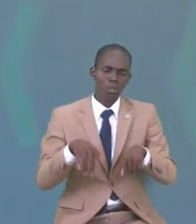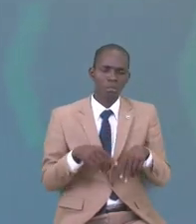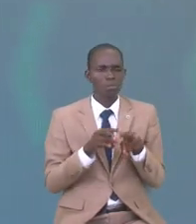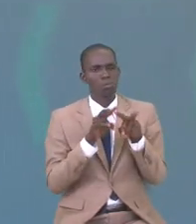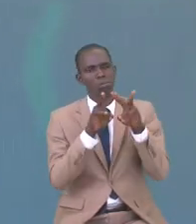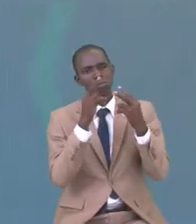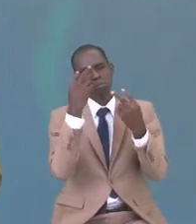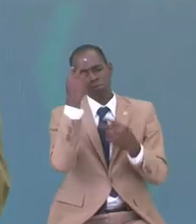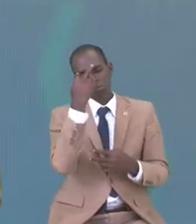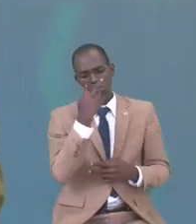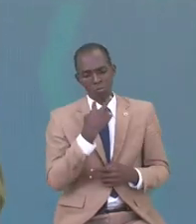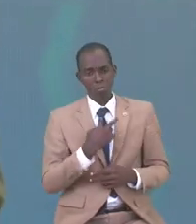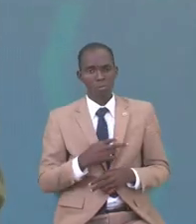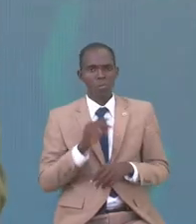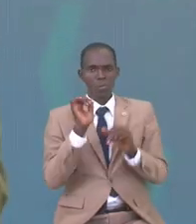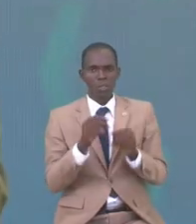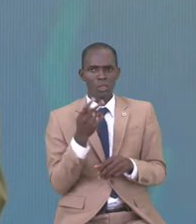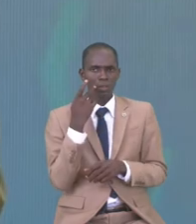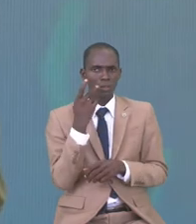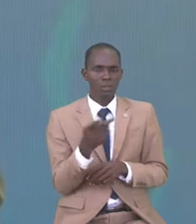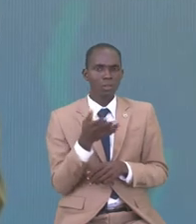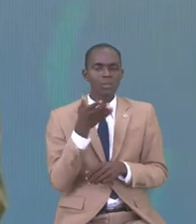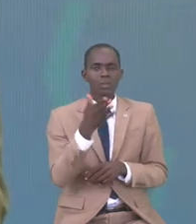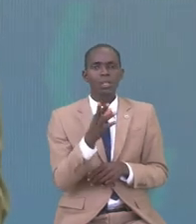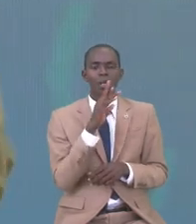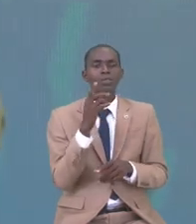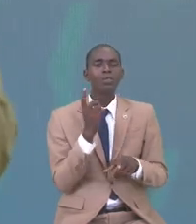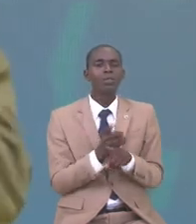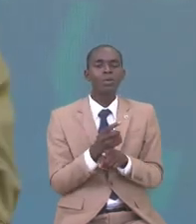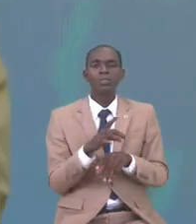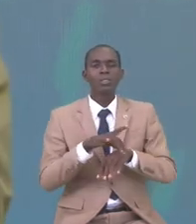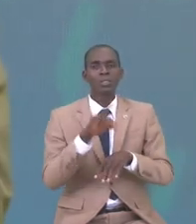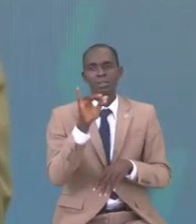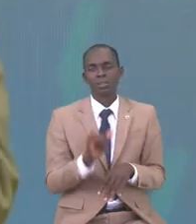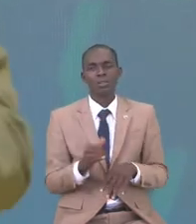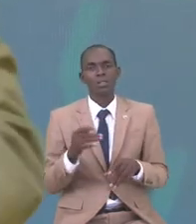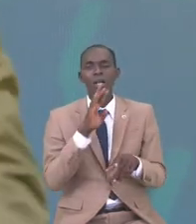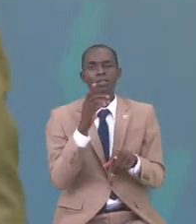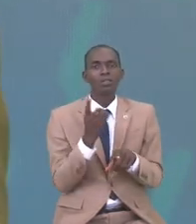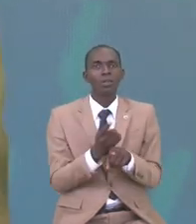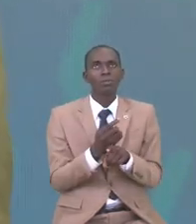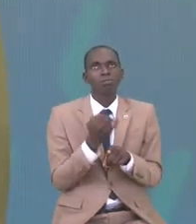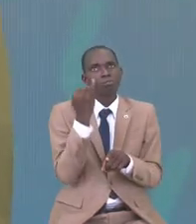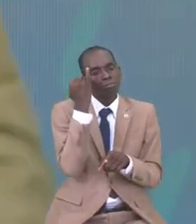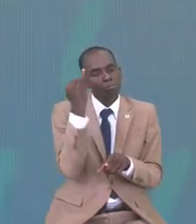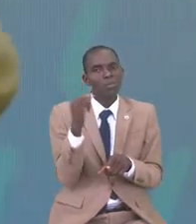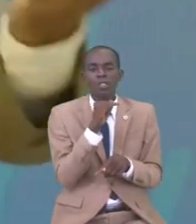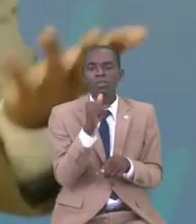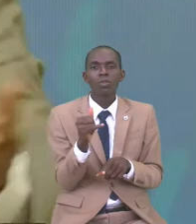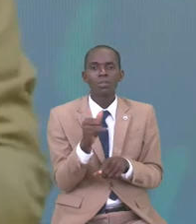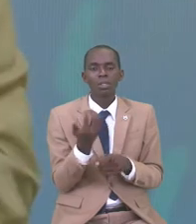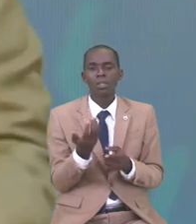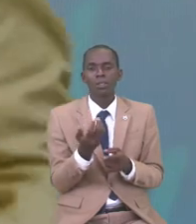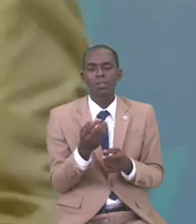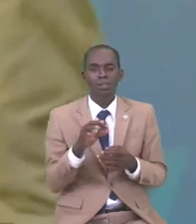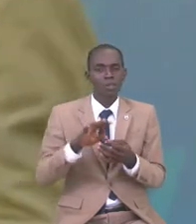and you can see they are superficial. They are assuming. They are not spiritual. They know what they